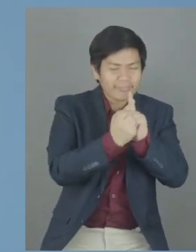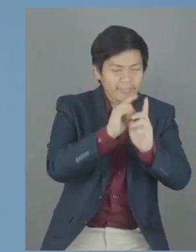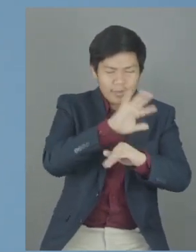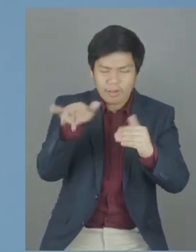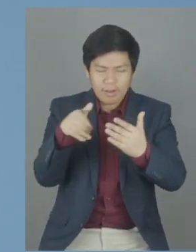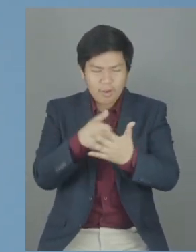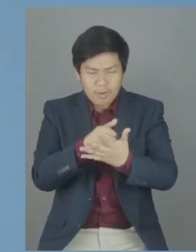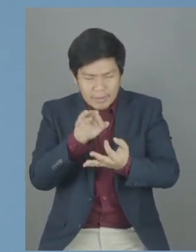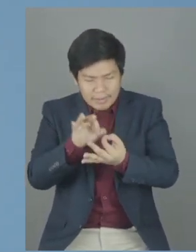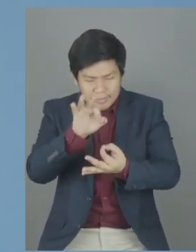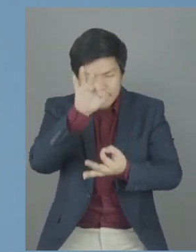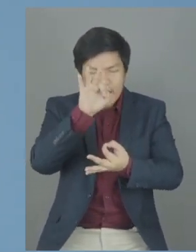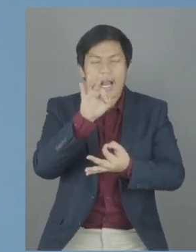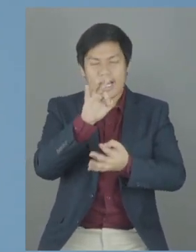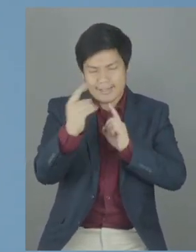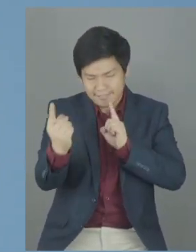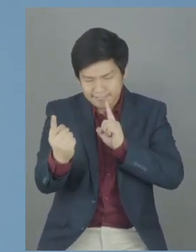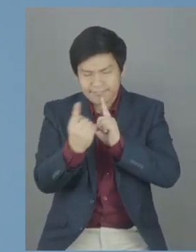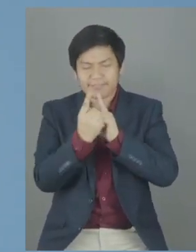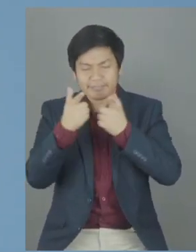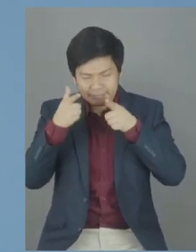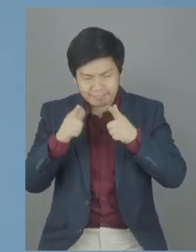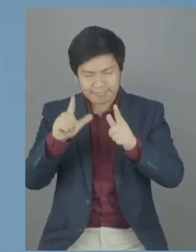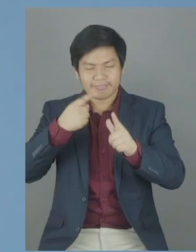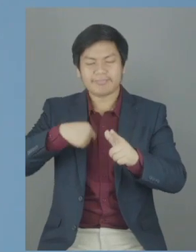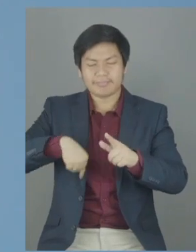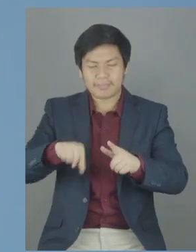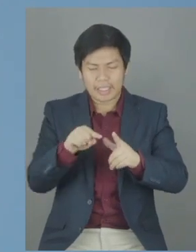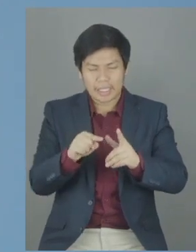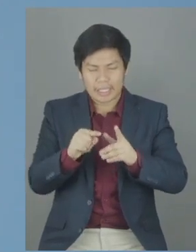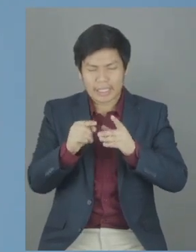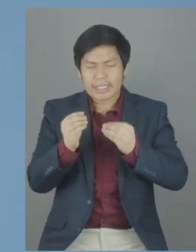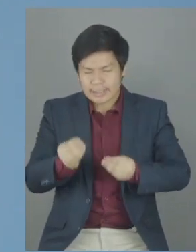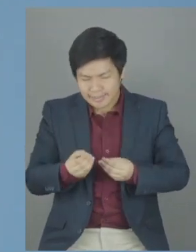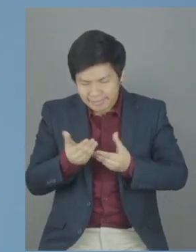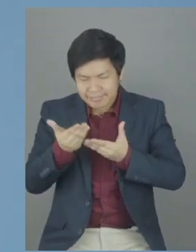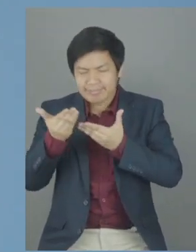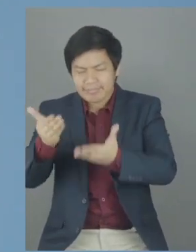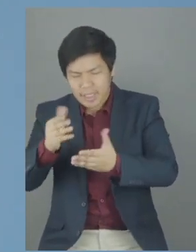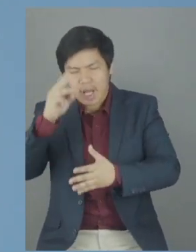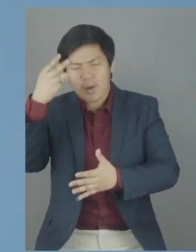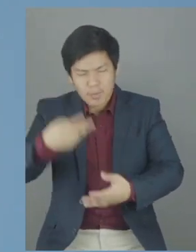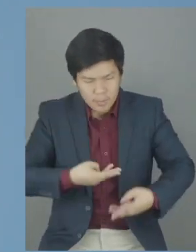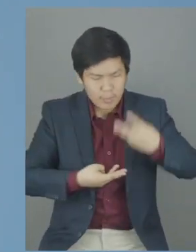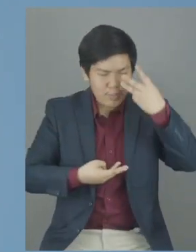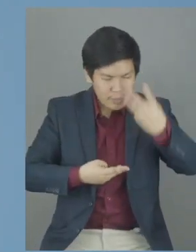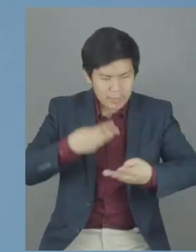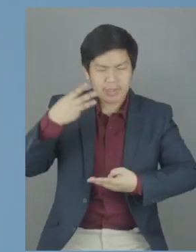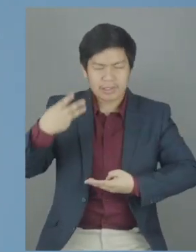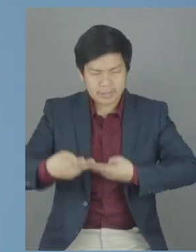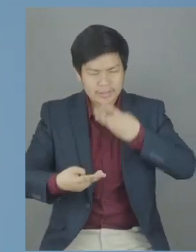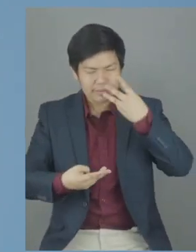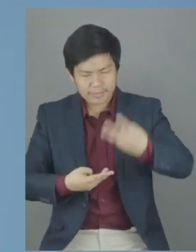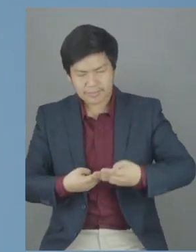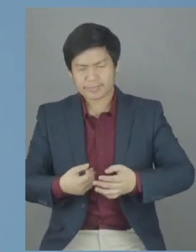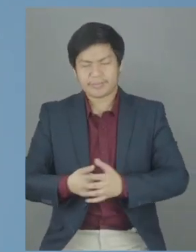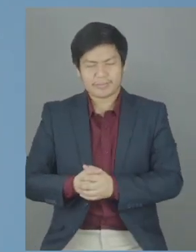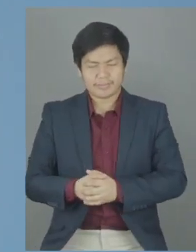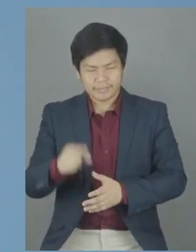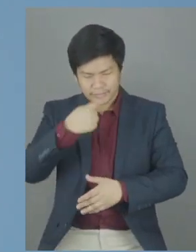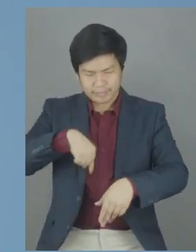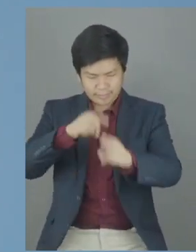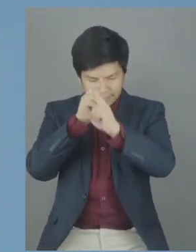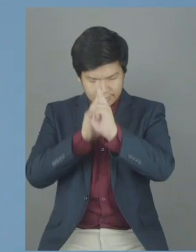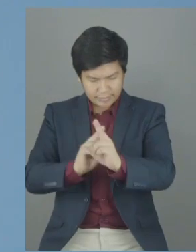encounter. Allow us to also extend that welcome in a world that needs it. We honor